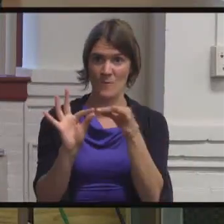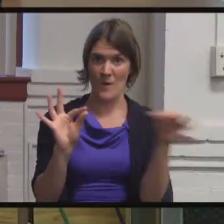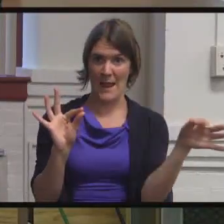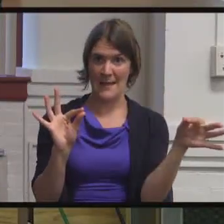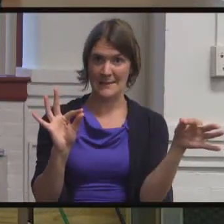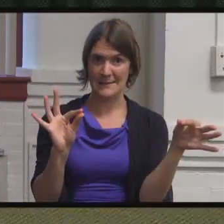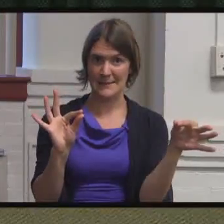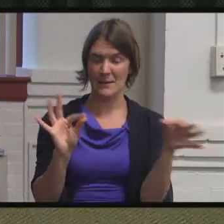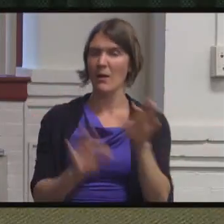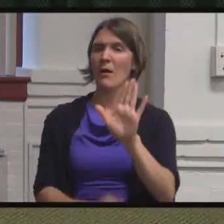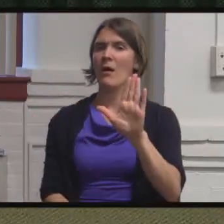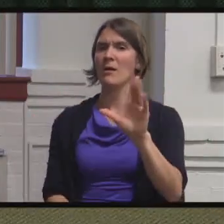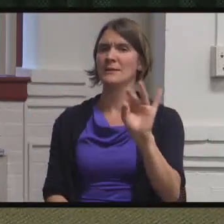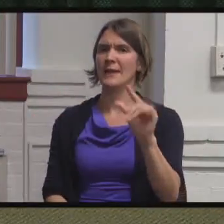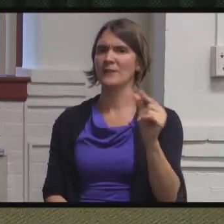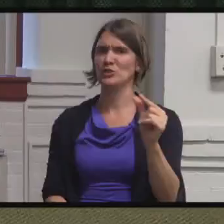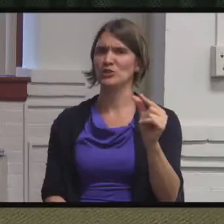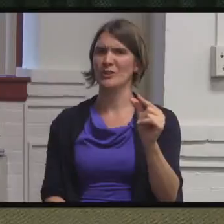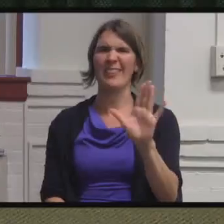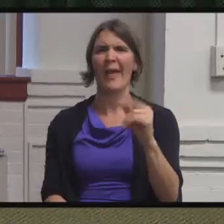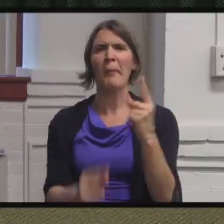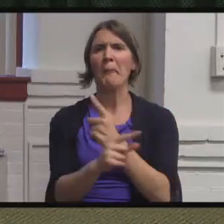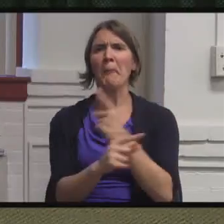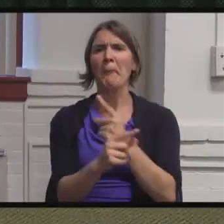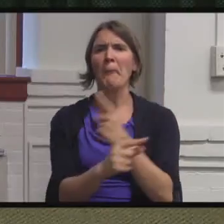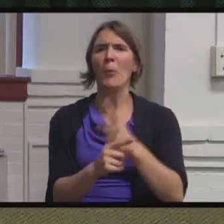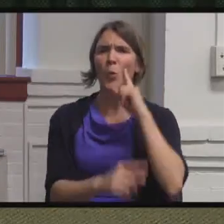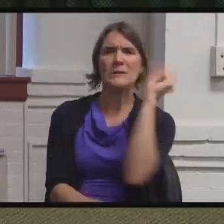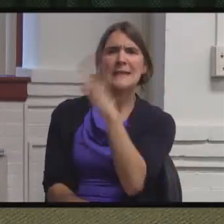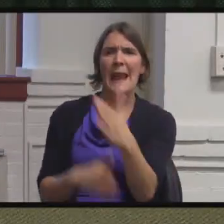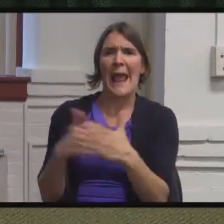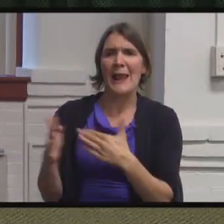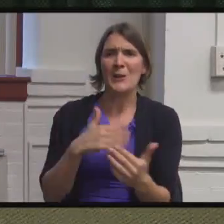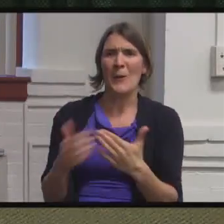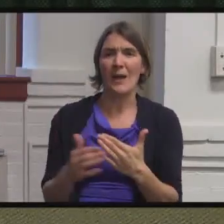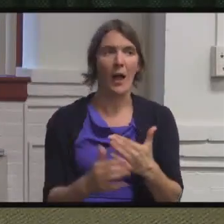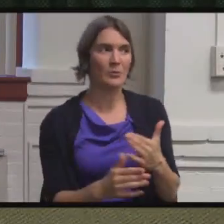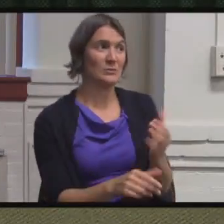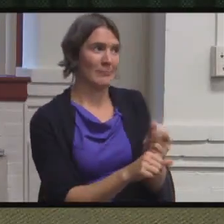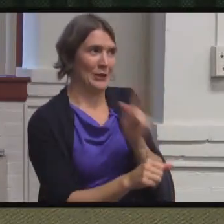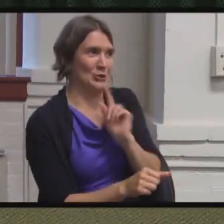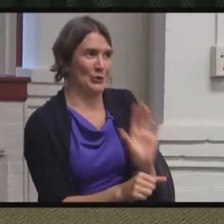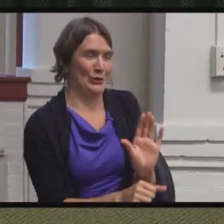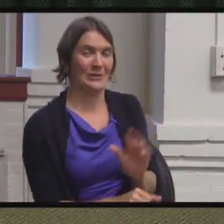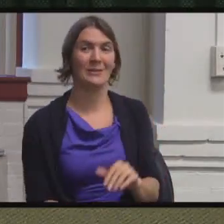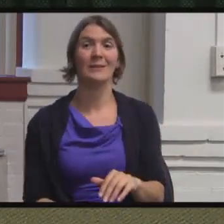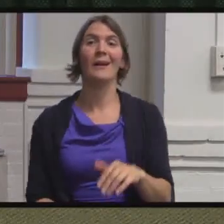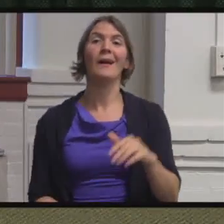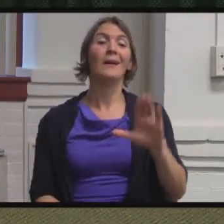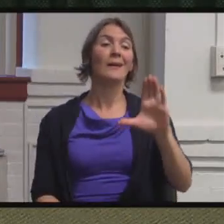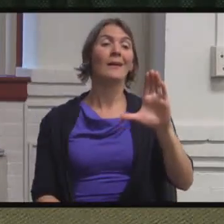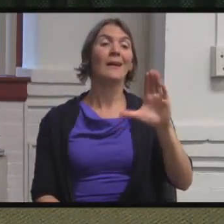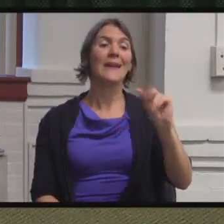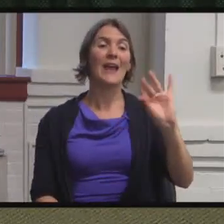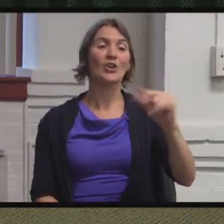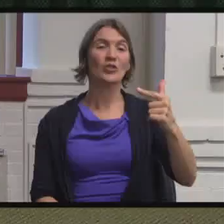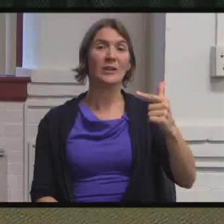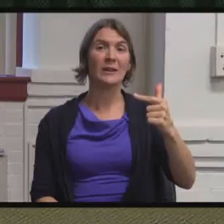Well, that's ordinary course. Generally